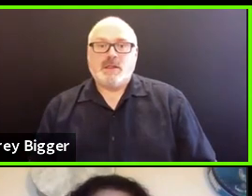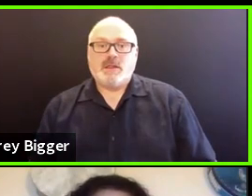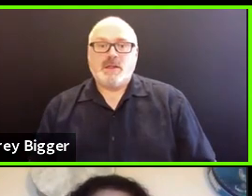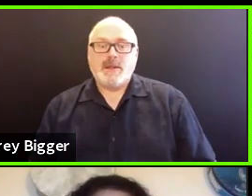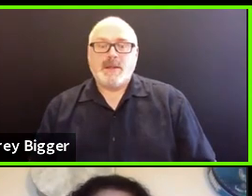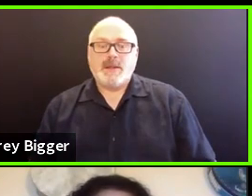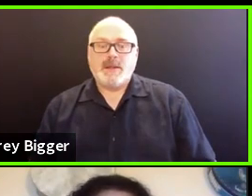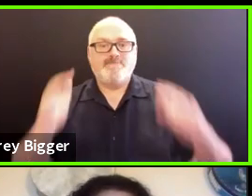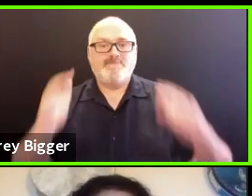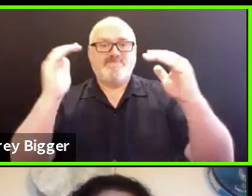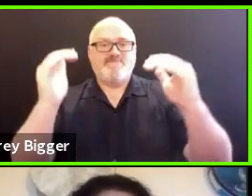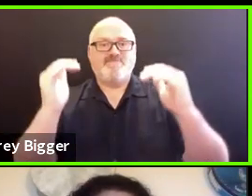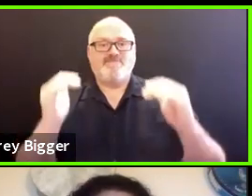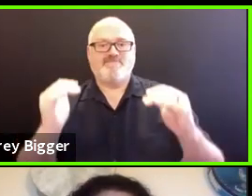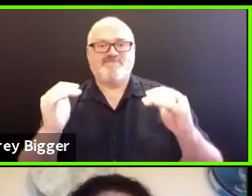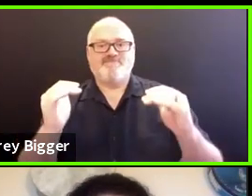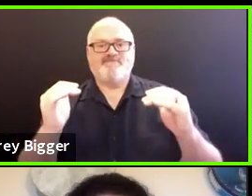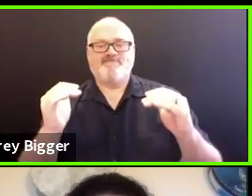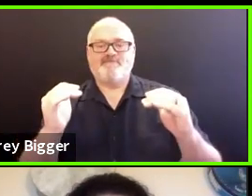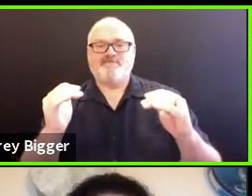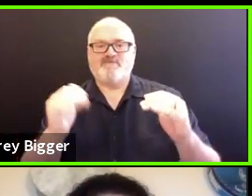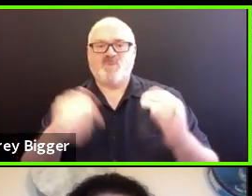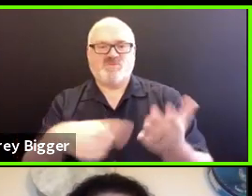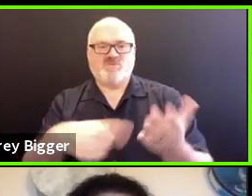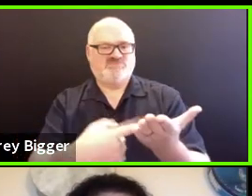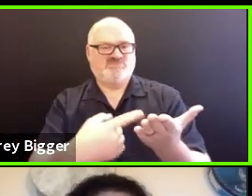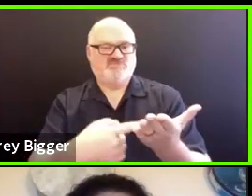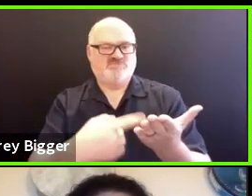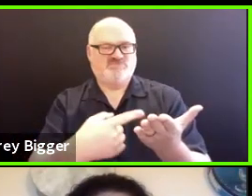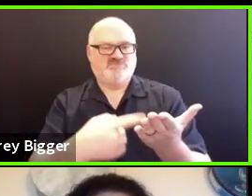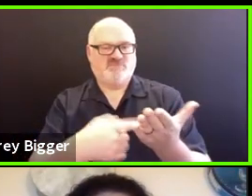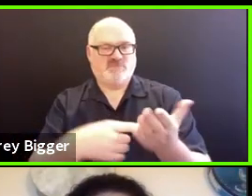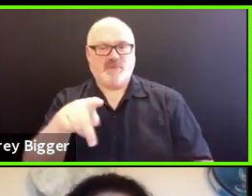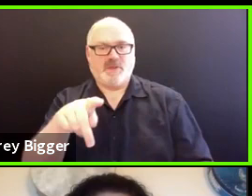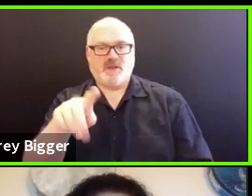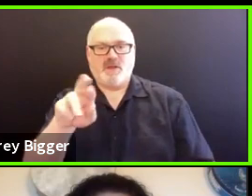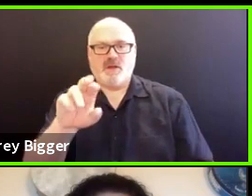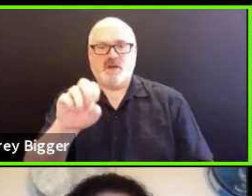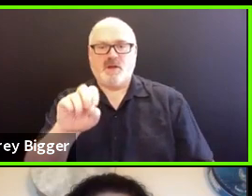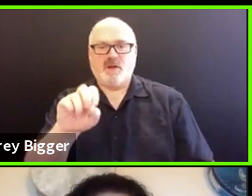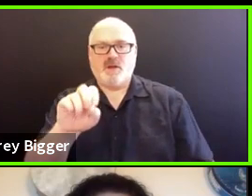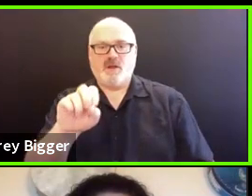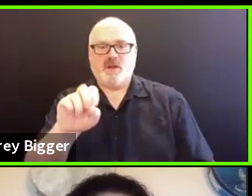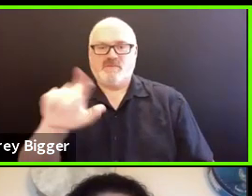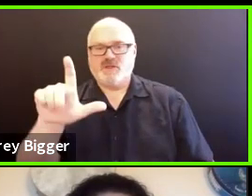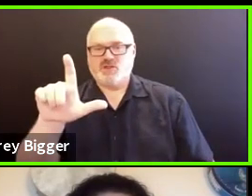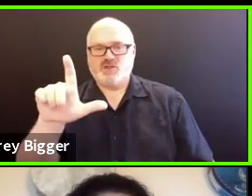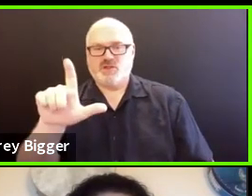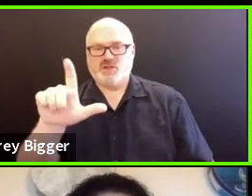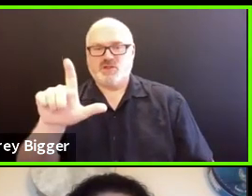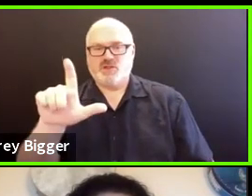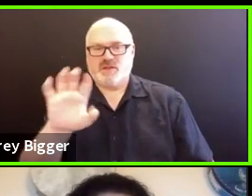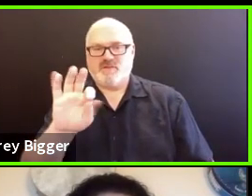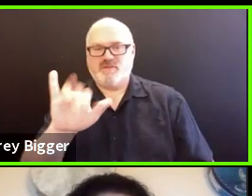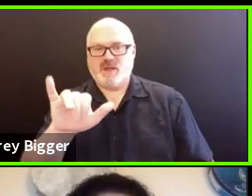So now I'll jump right into the provisional FY21 budget.